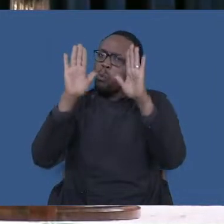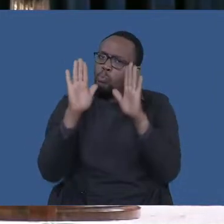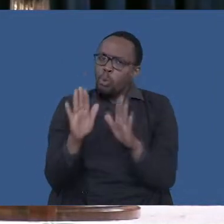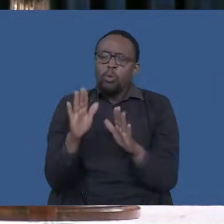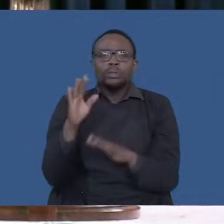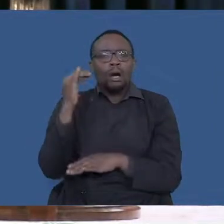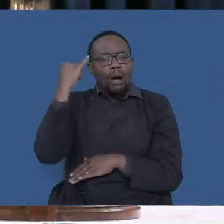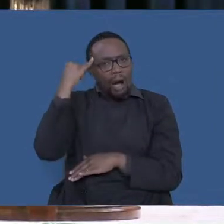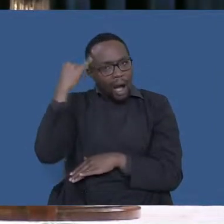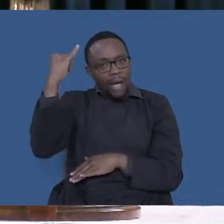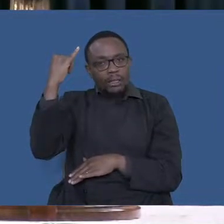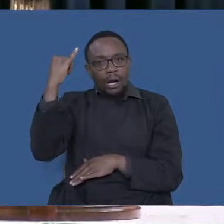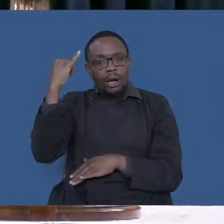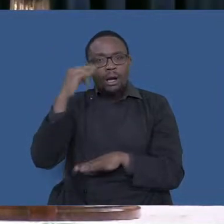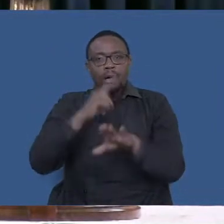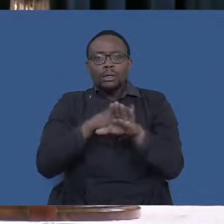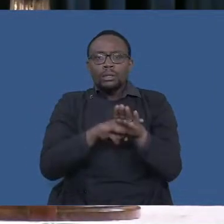a very significant thought. It says that